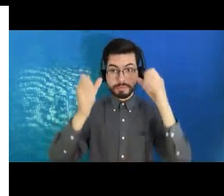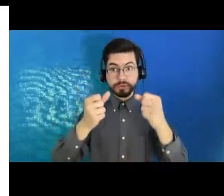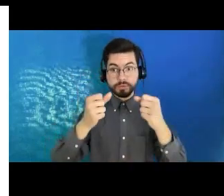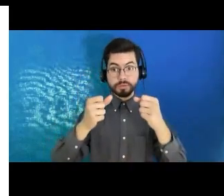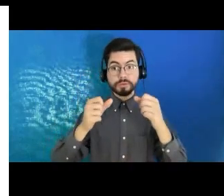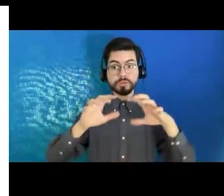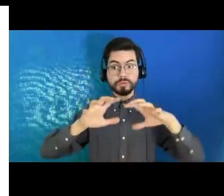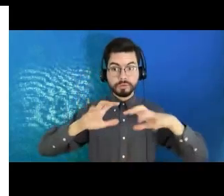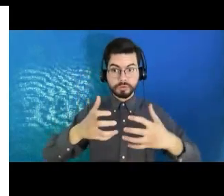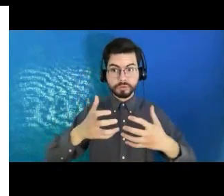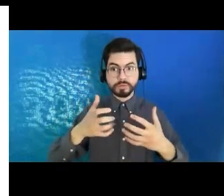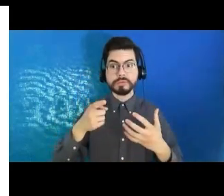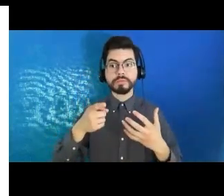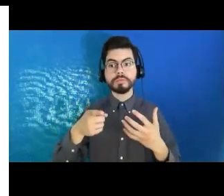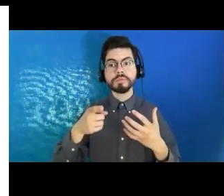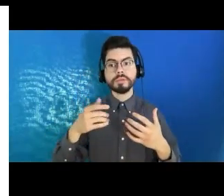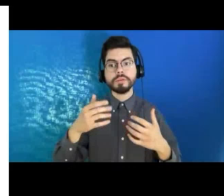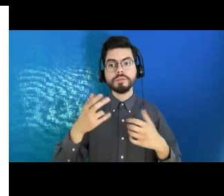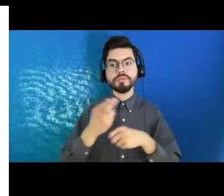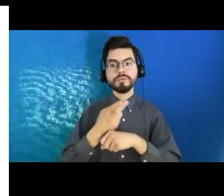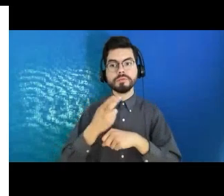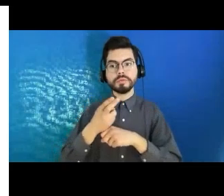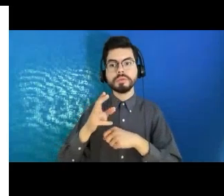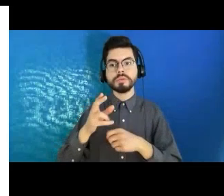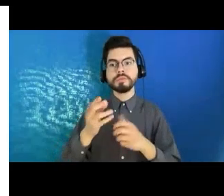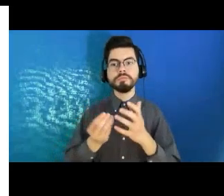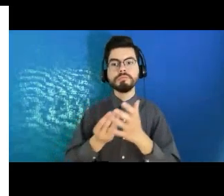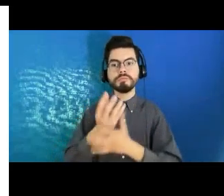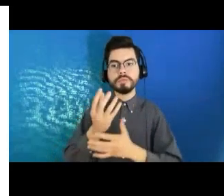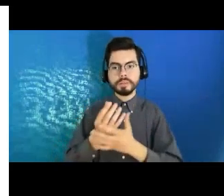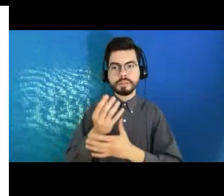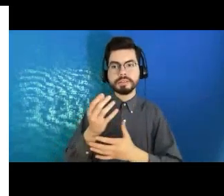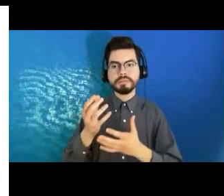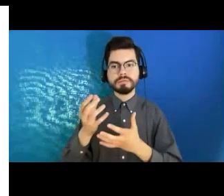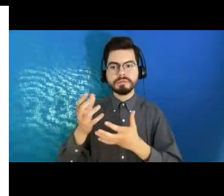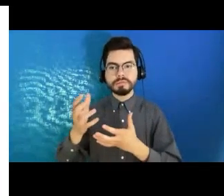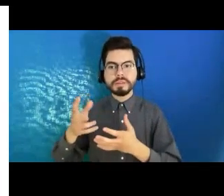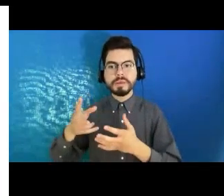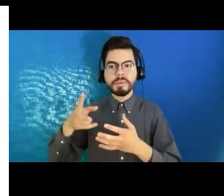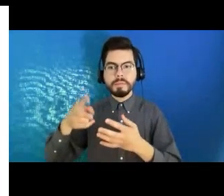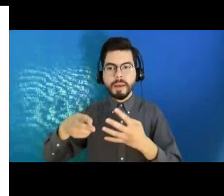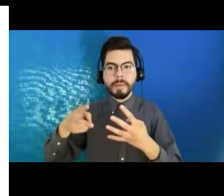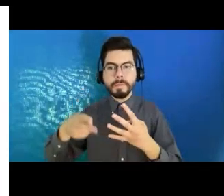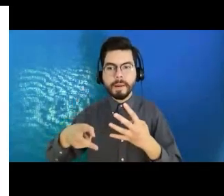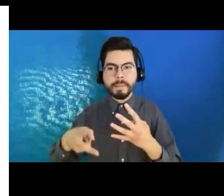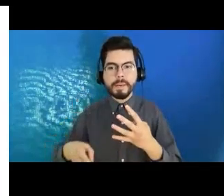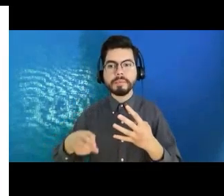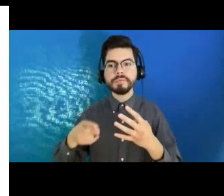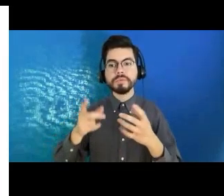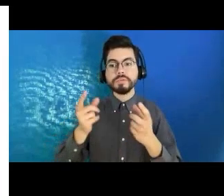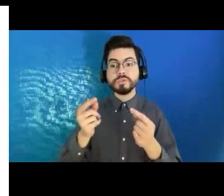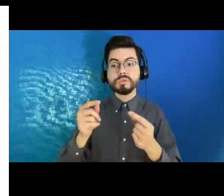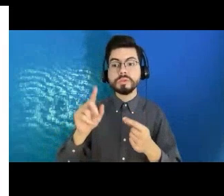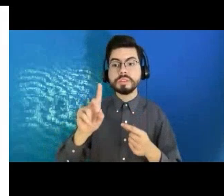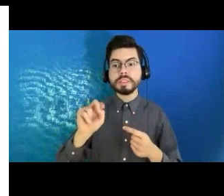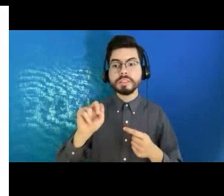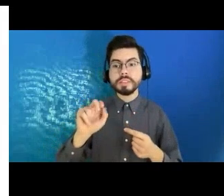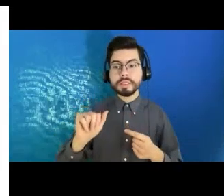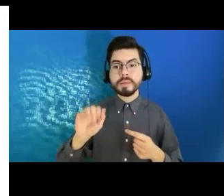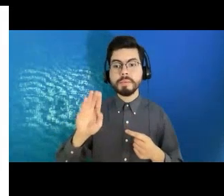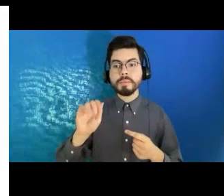tiny plant snippets off of each of those voucher specimens. And she's been doing DNA barcoding and